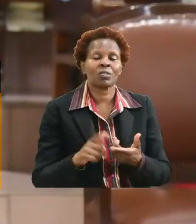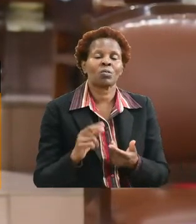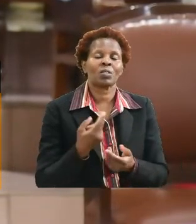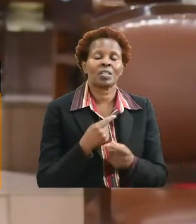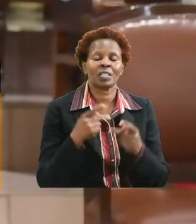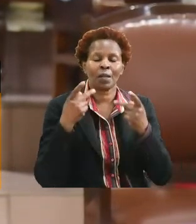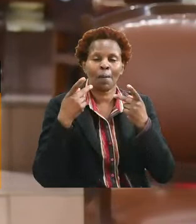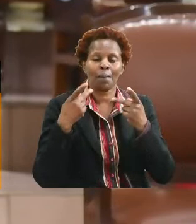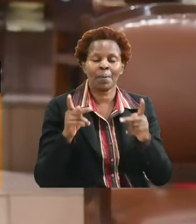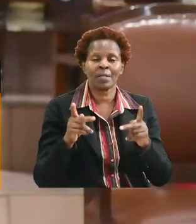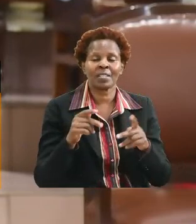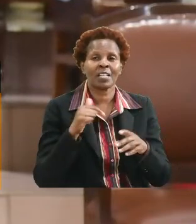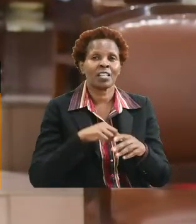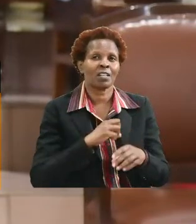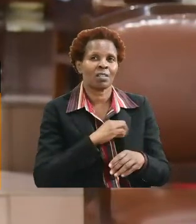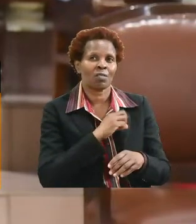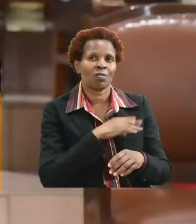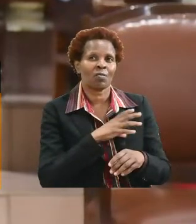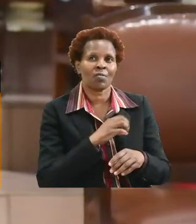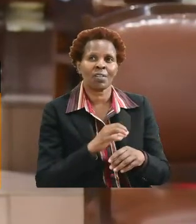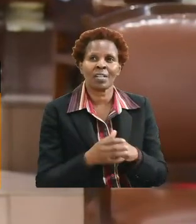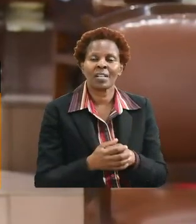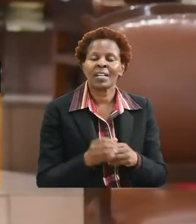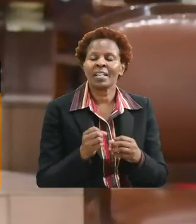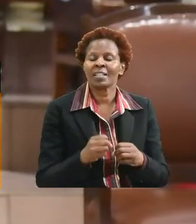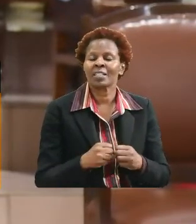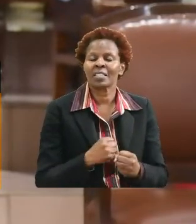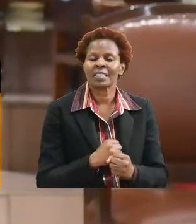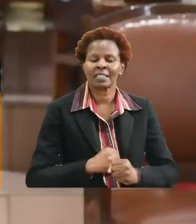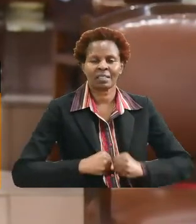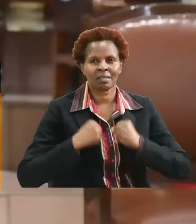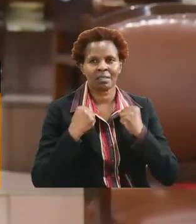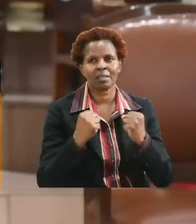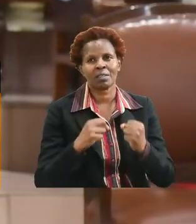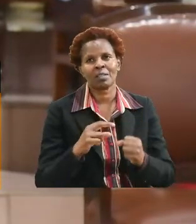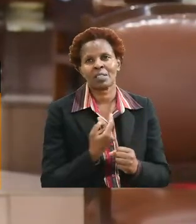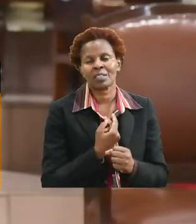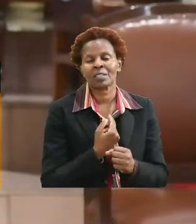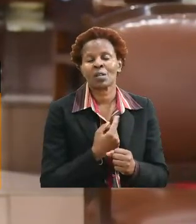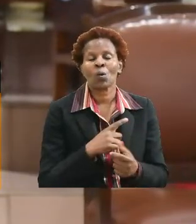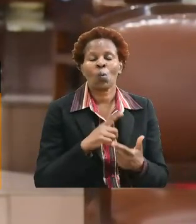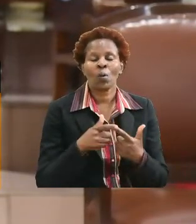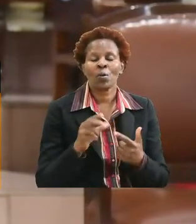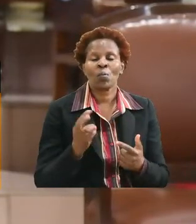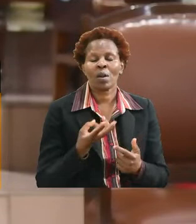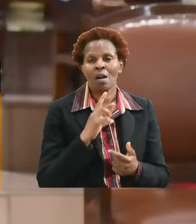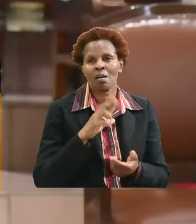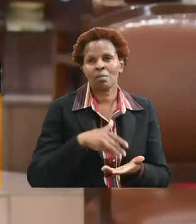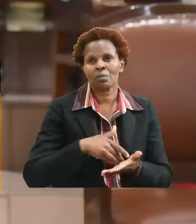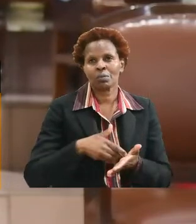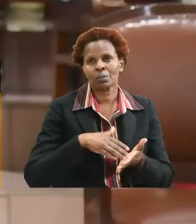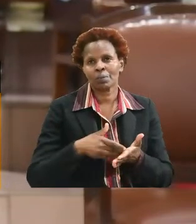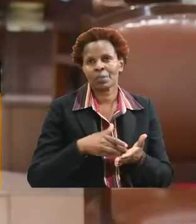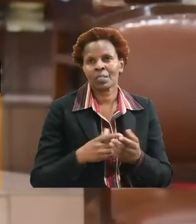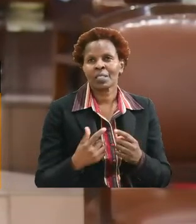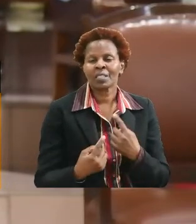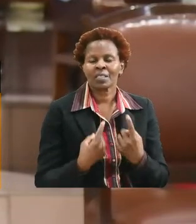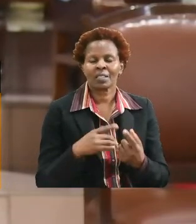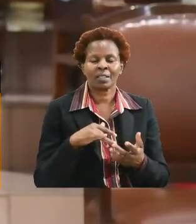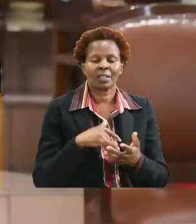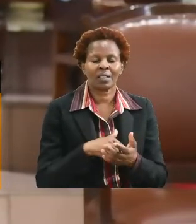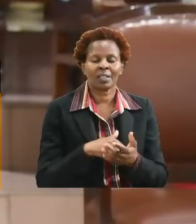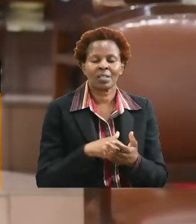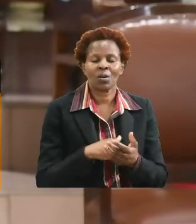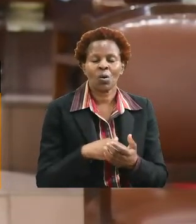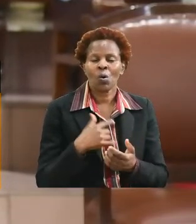times of fear, and he strengthens us in times of weakness. And this basically means that for those of